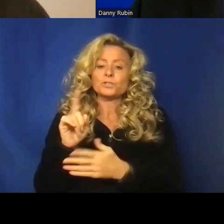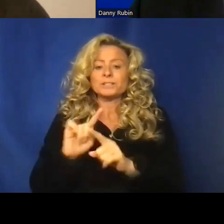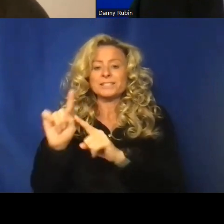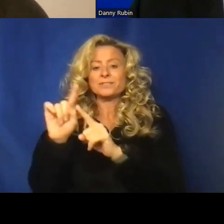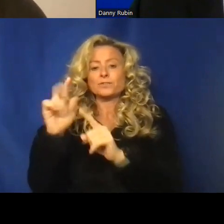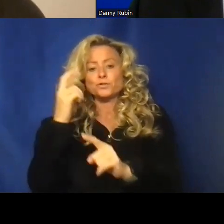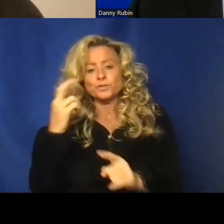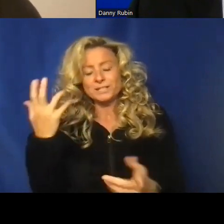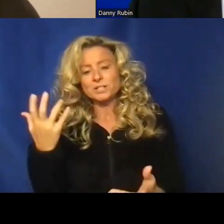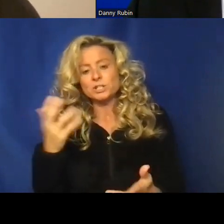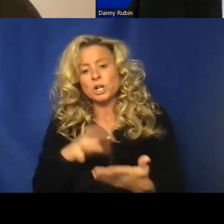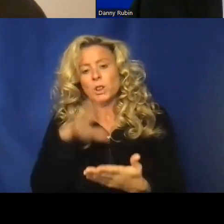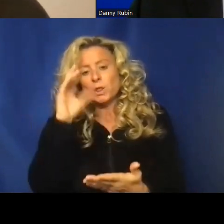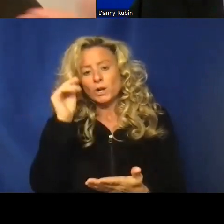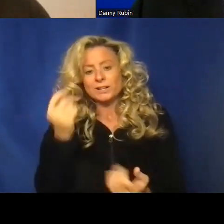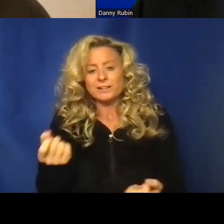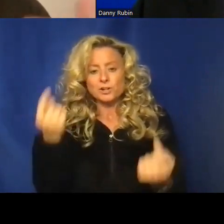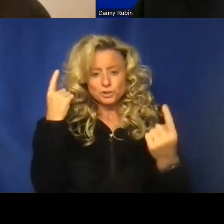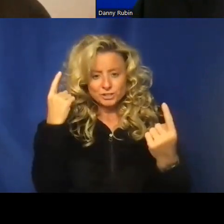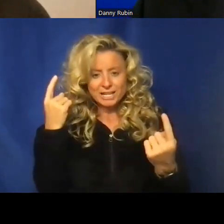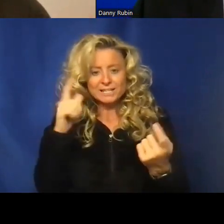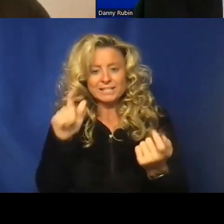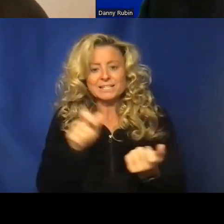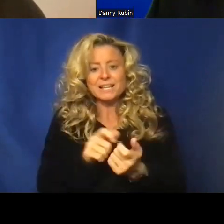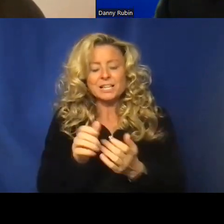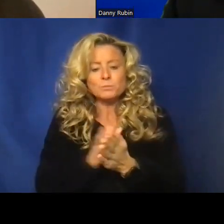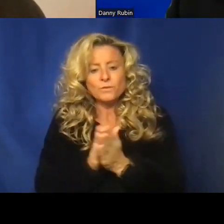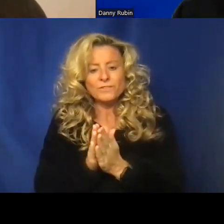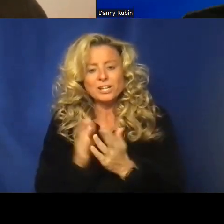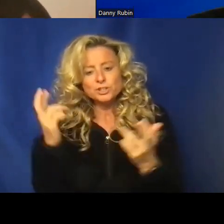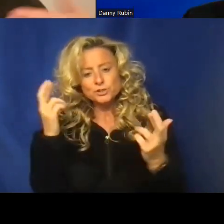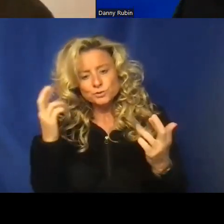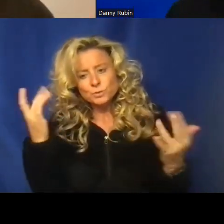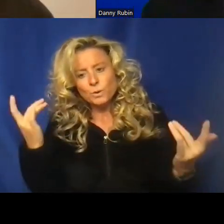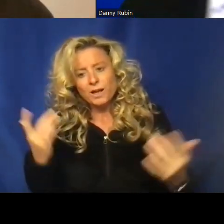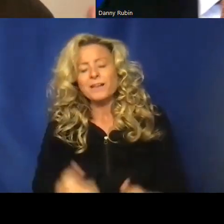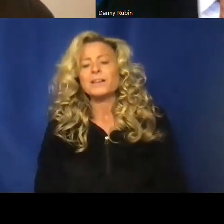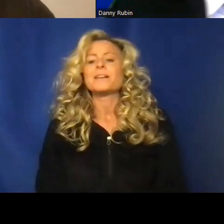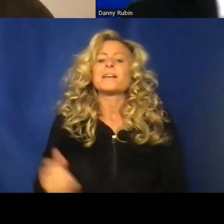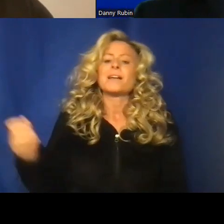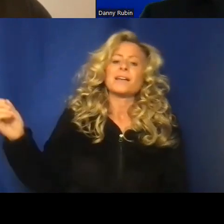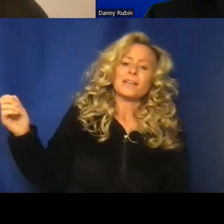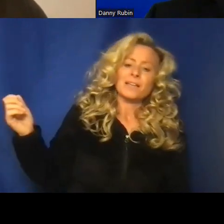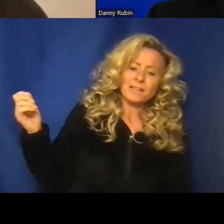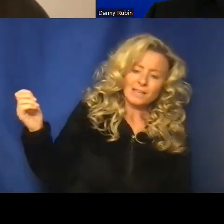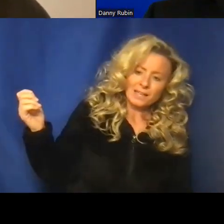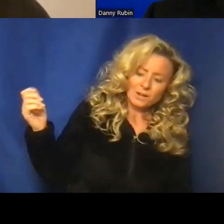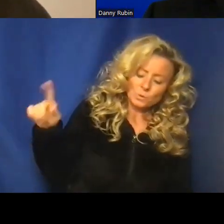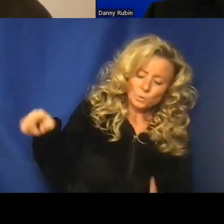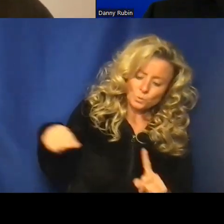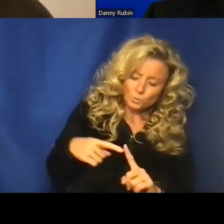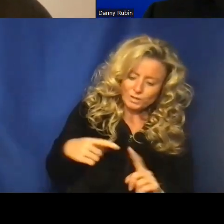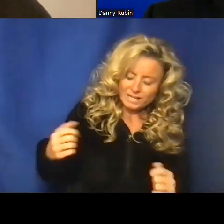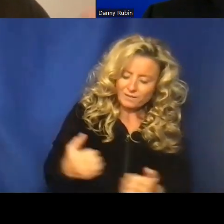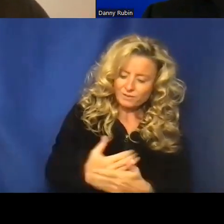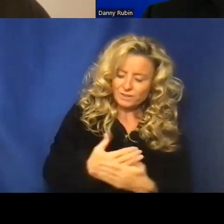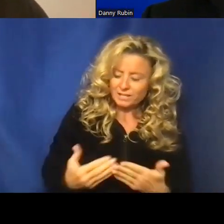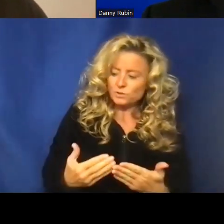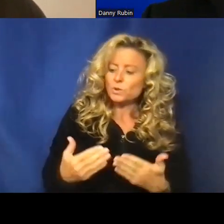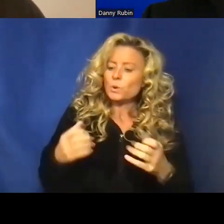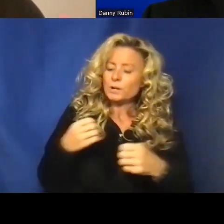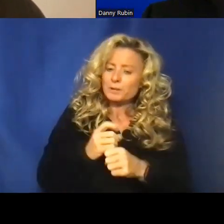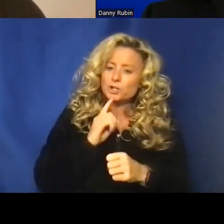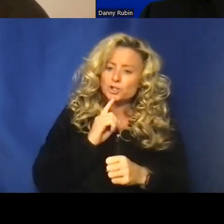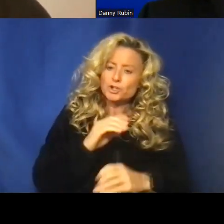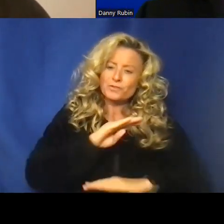to really try and learn and understand what those motivations are. And in return, what we need to do to help people really fulfill whatever it